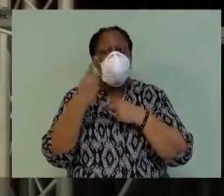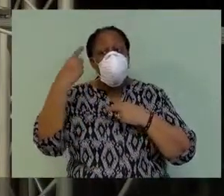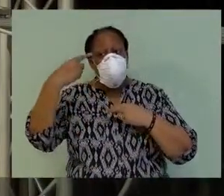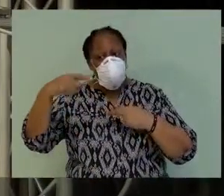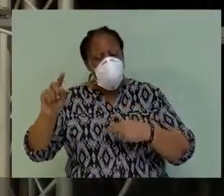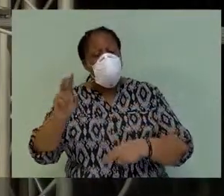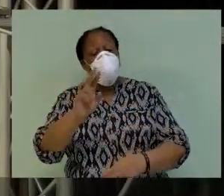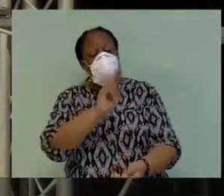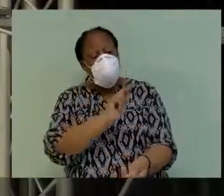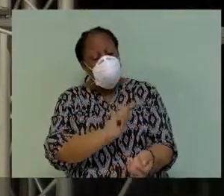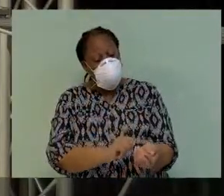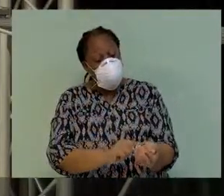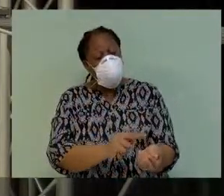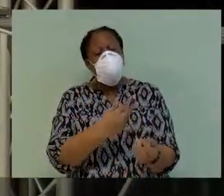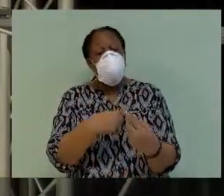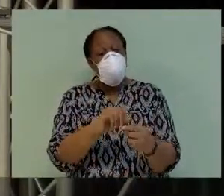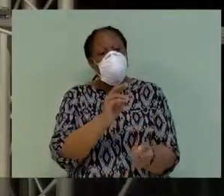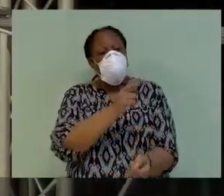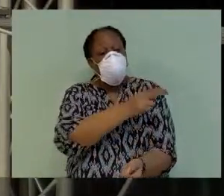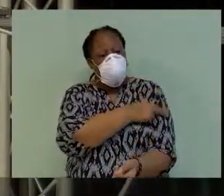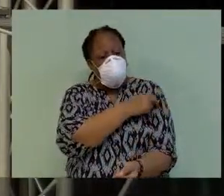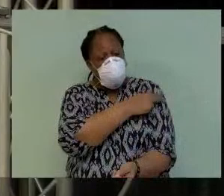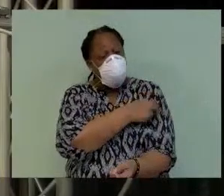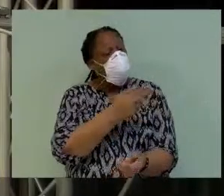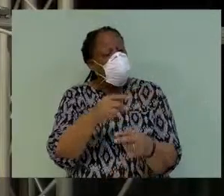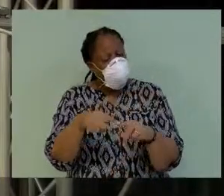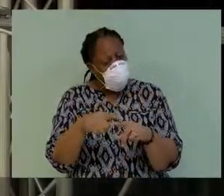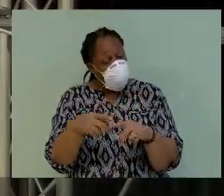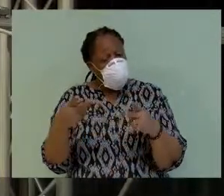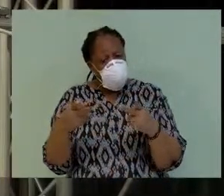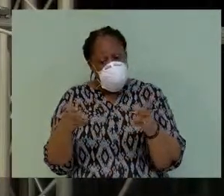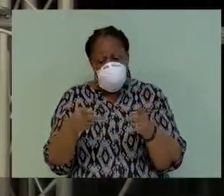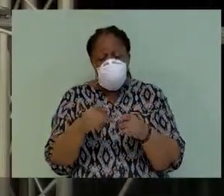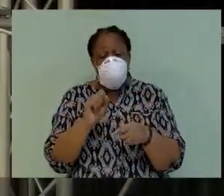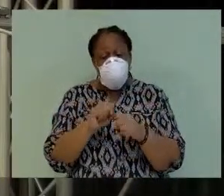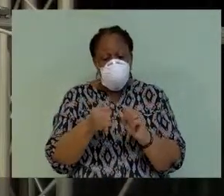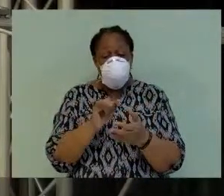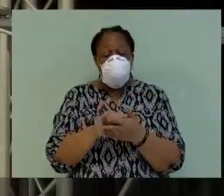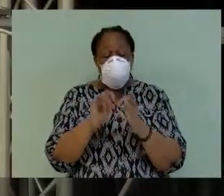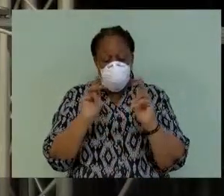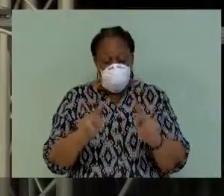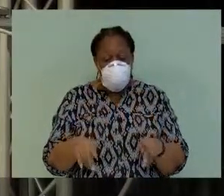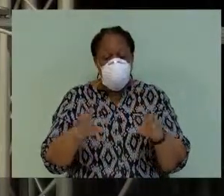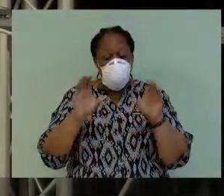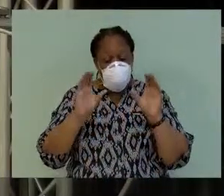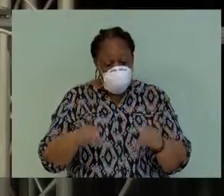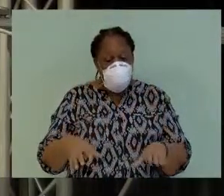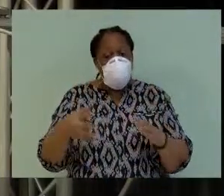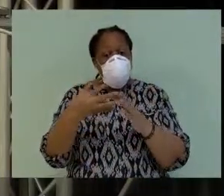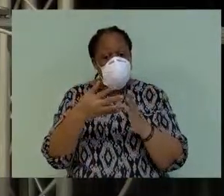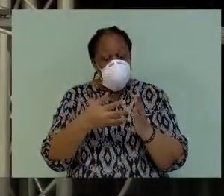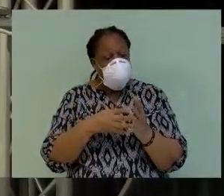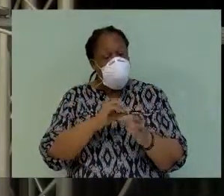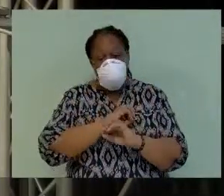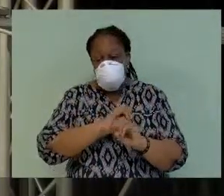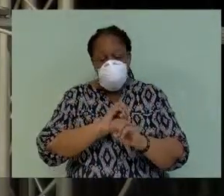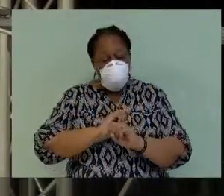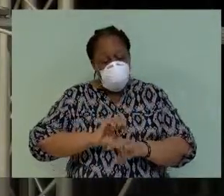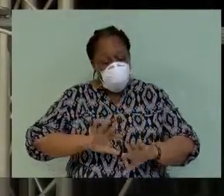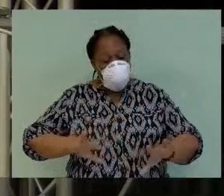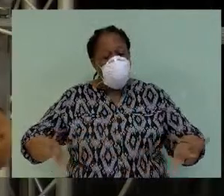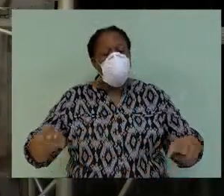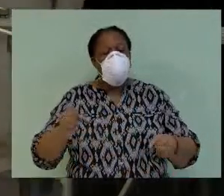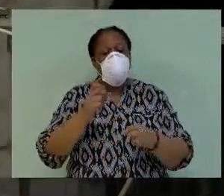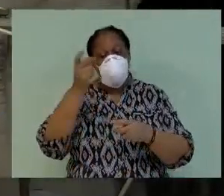authority or to a doctor or their private physician so that they can be properly evaluated to make sure that they don't spread the virus. Thank